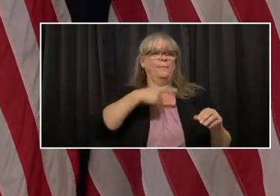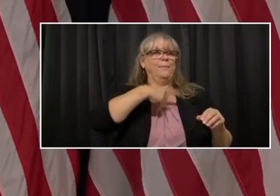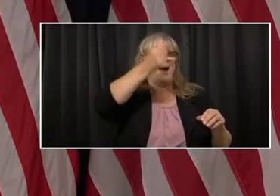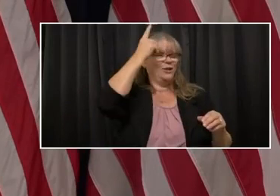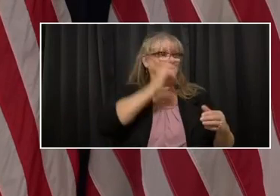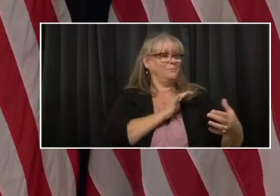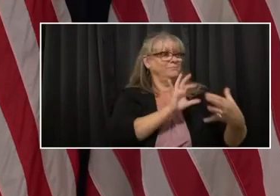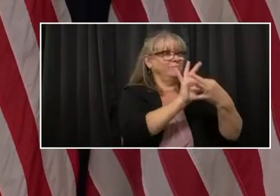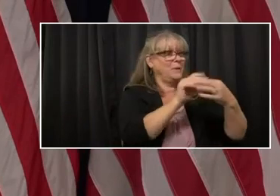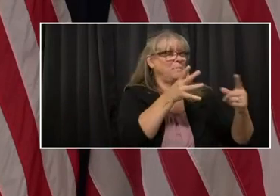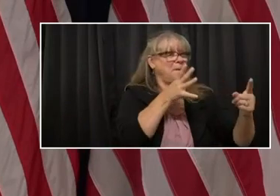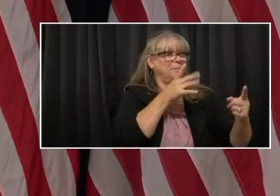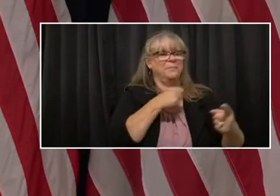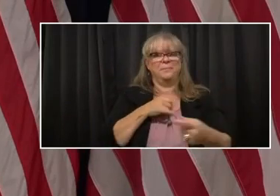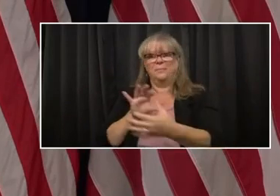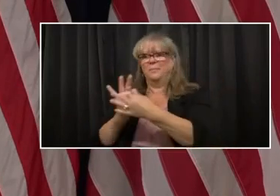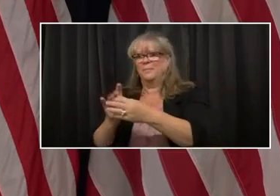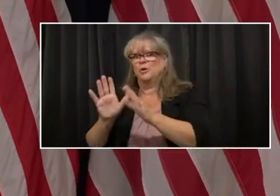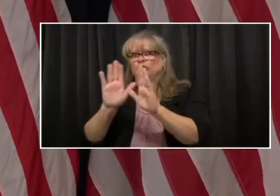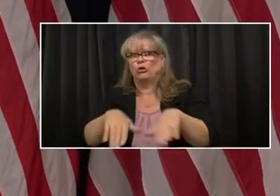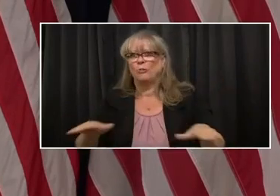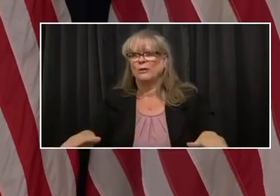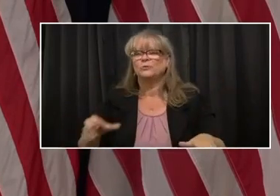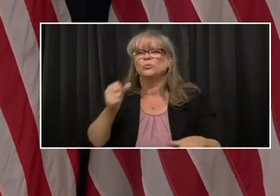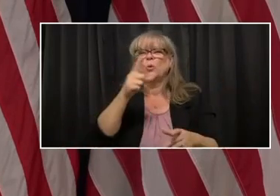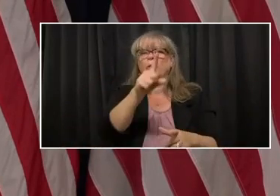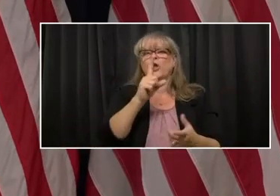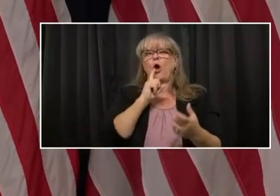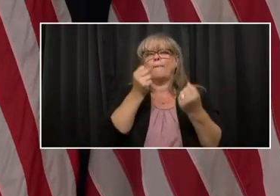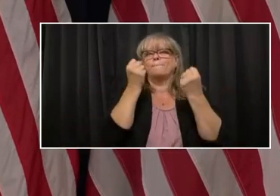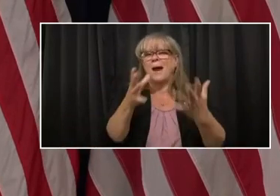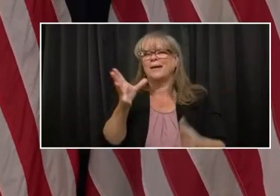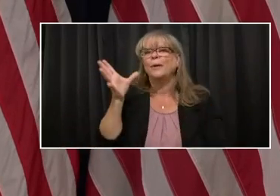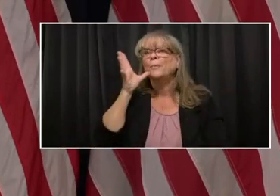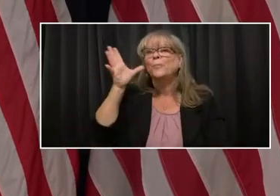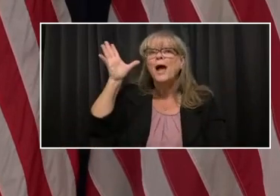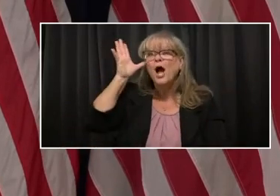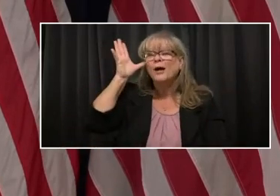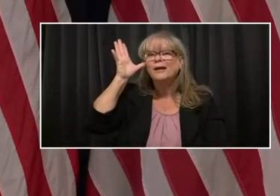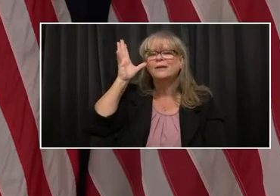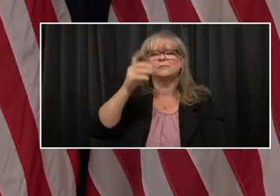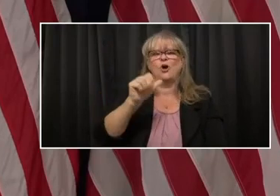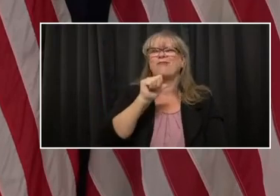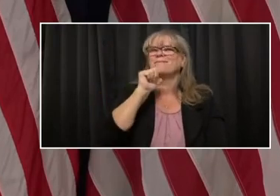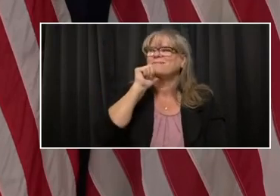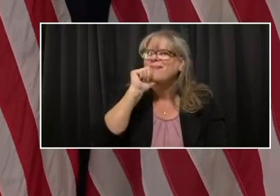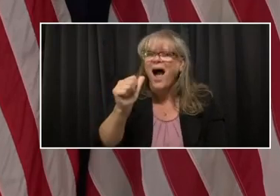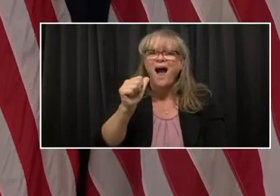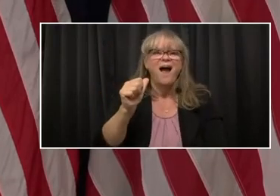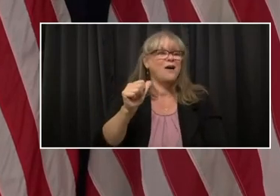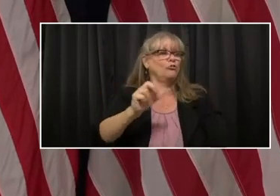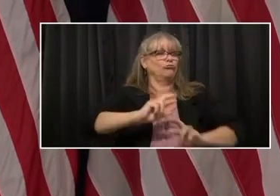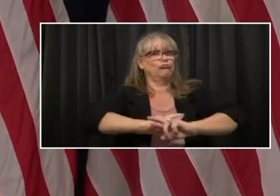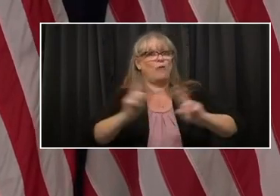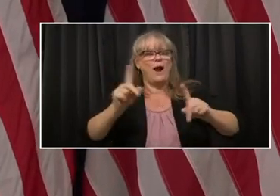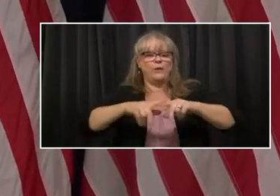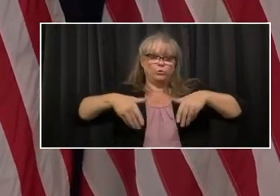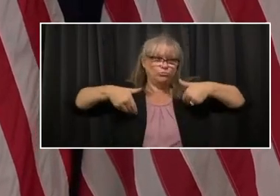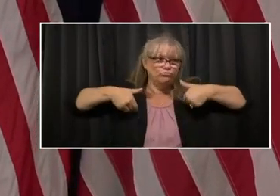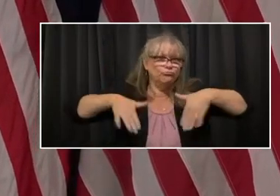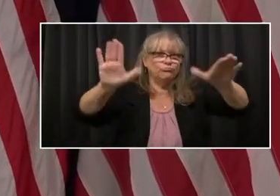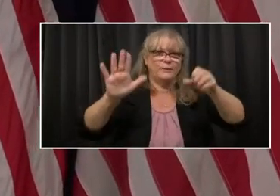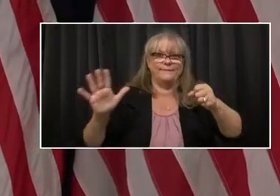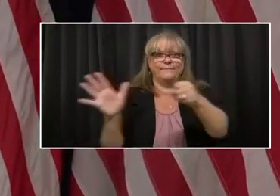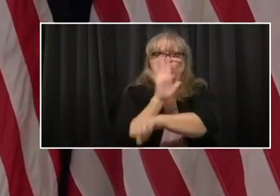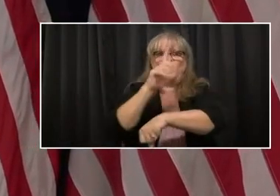that are going back full-time or part-time are saying, we're not ready. Maybe we live with the grandparents, maybe your kid has asthma. And